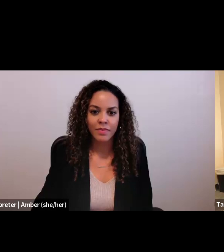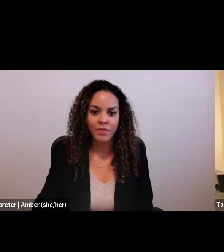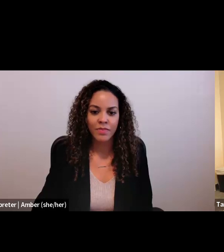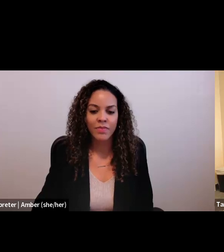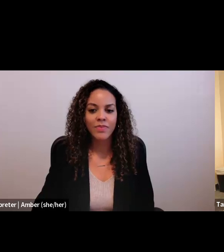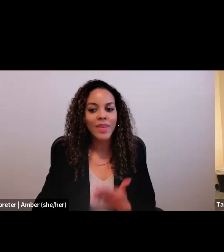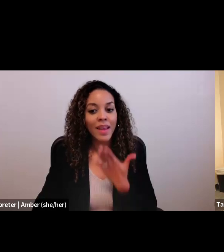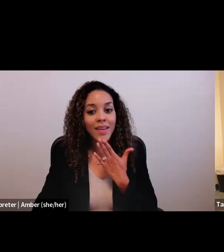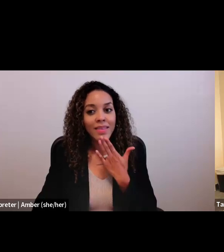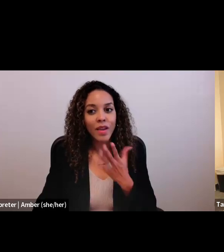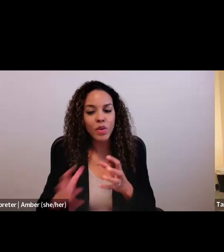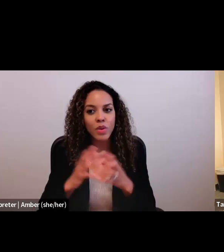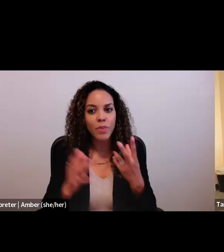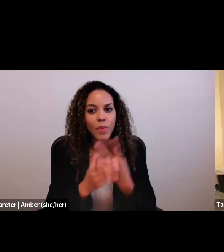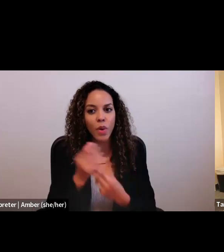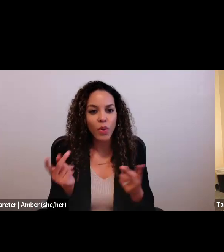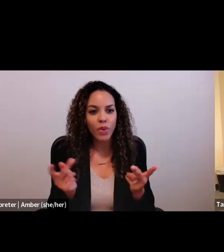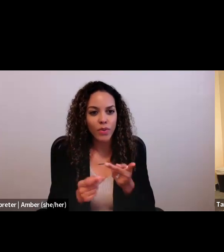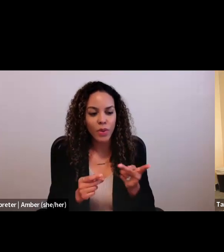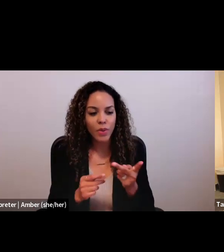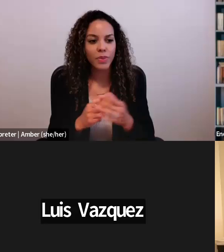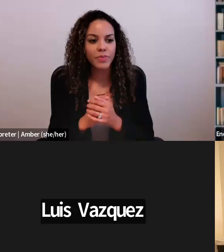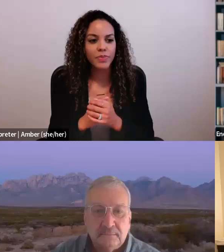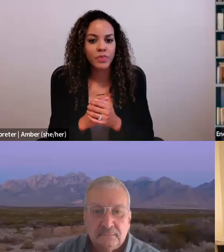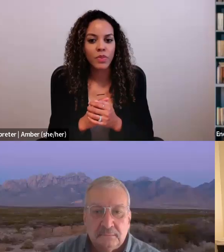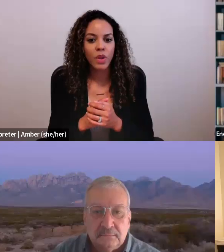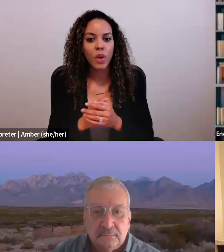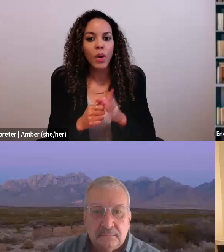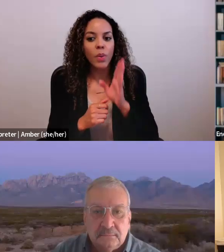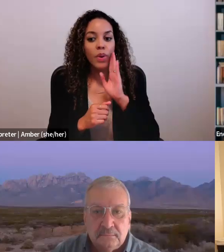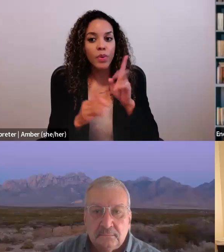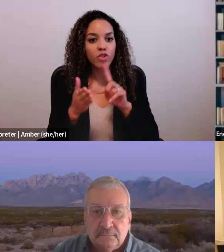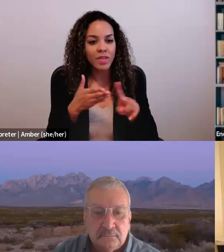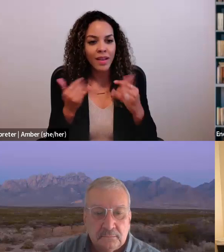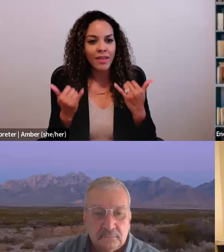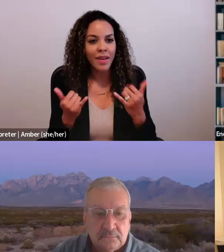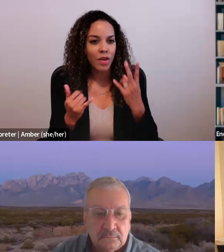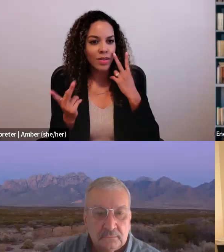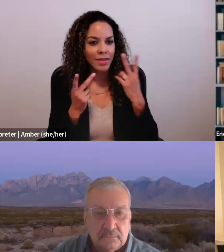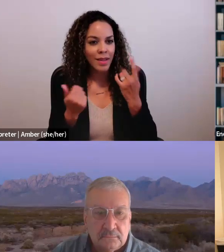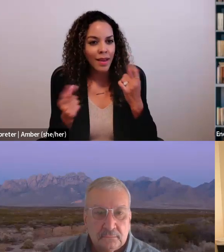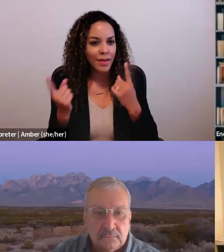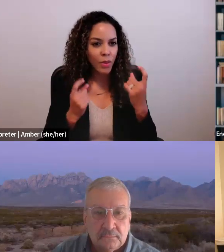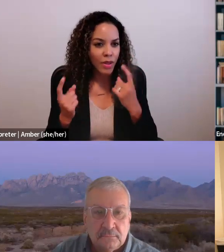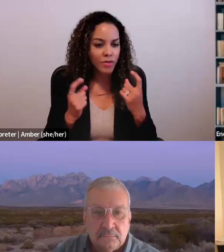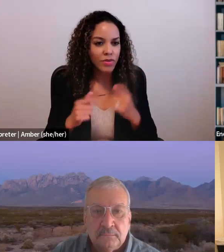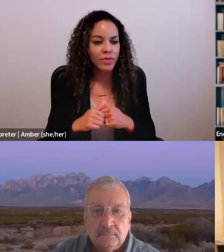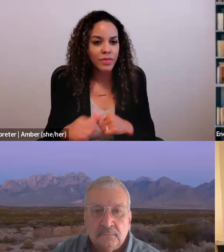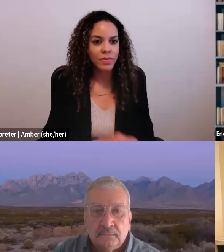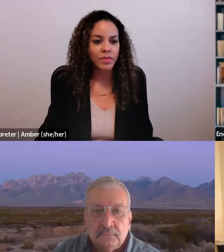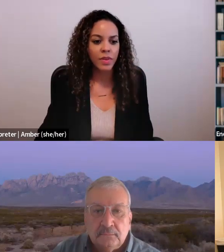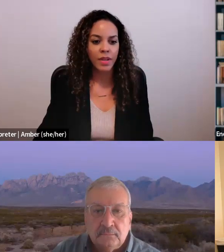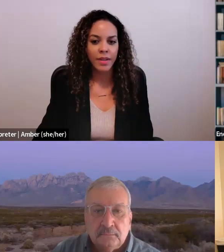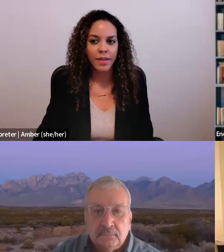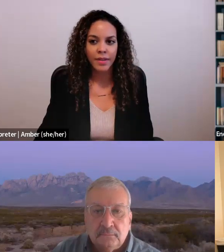Thank you. Thank you very much to both of you. We're going to check to see if there's some questions.